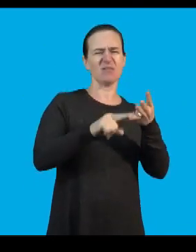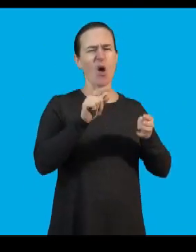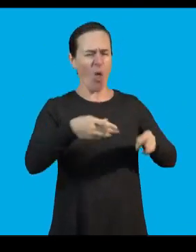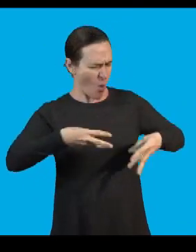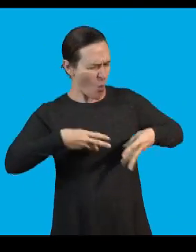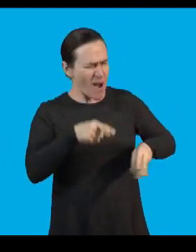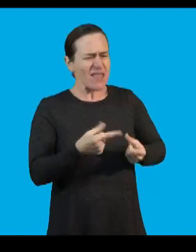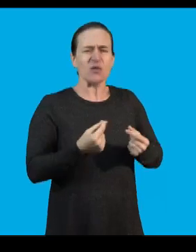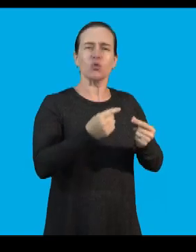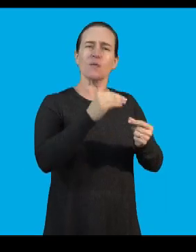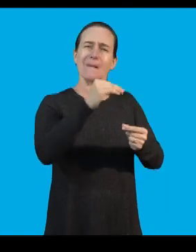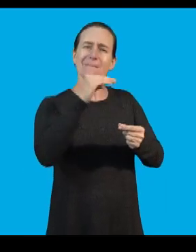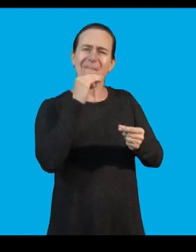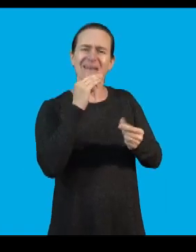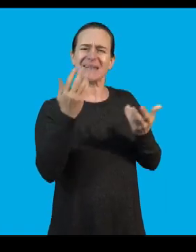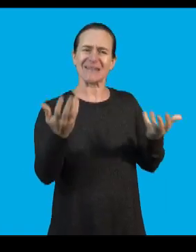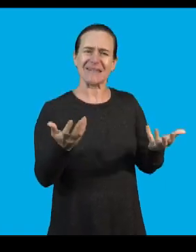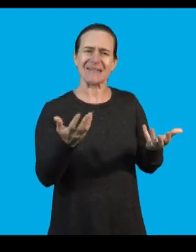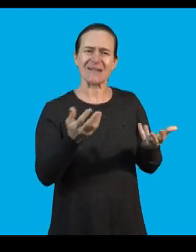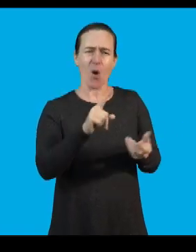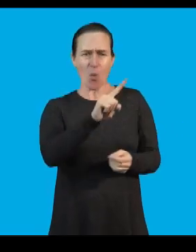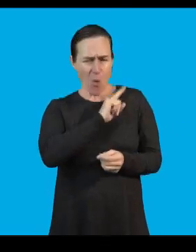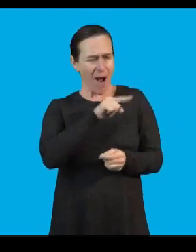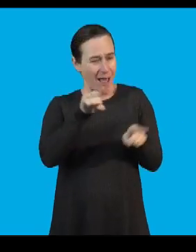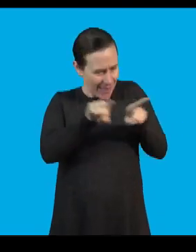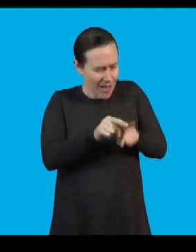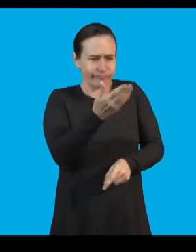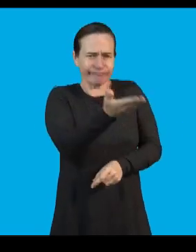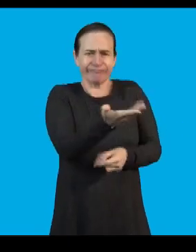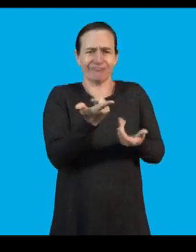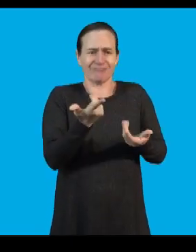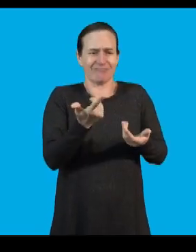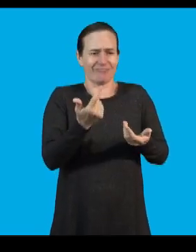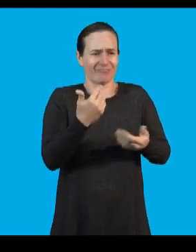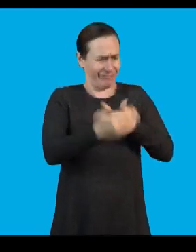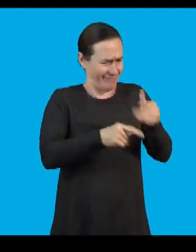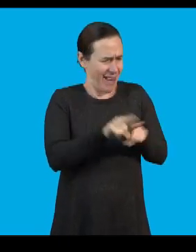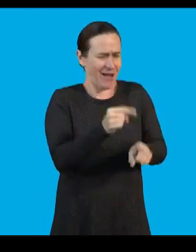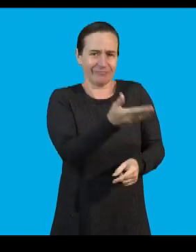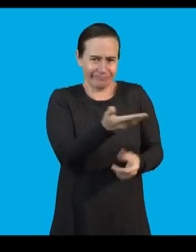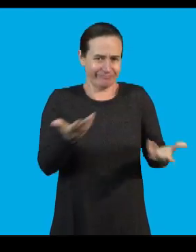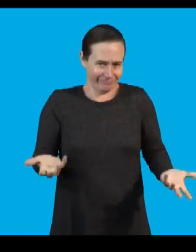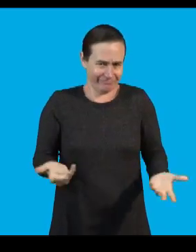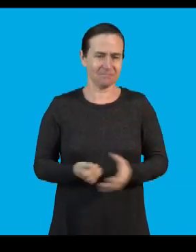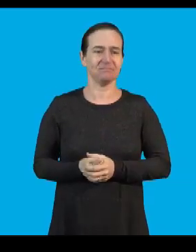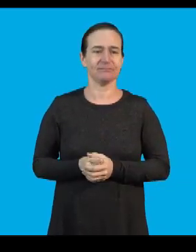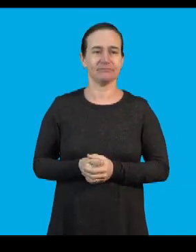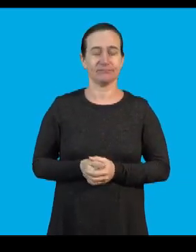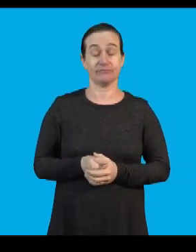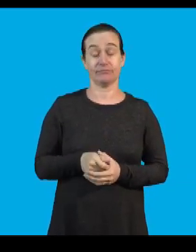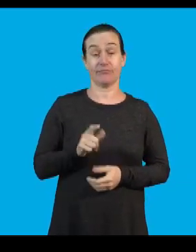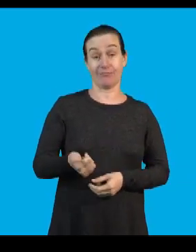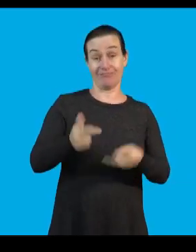do implies that they act a certain way, or their underlying reasons why they act in that way. All right.